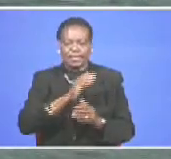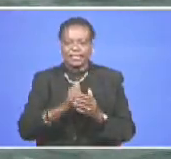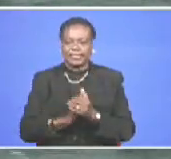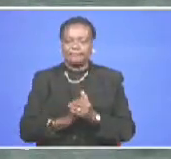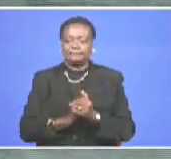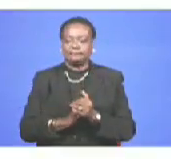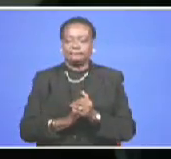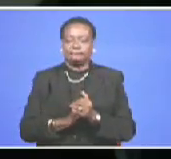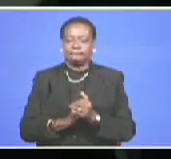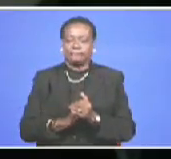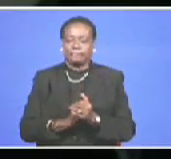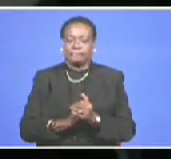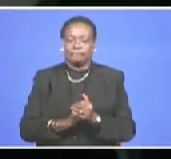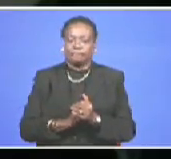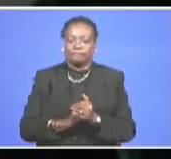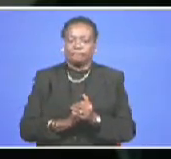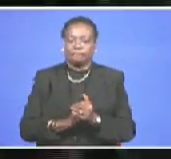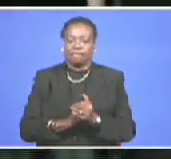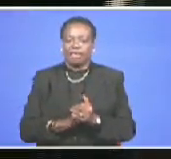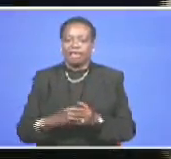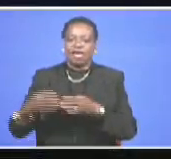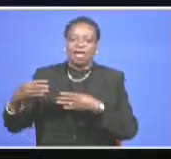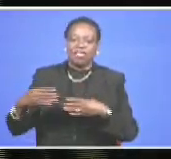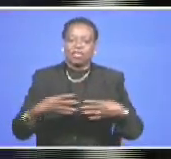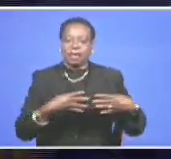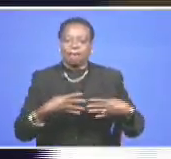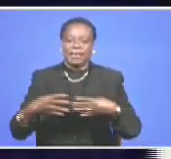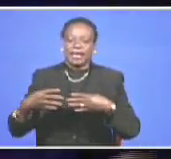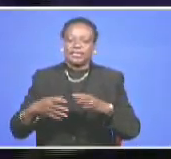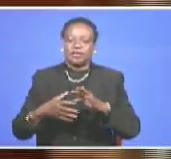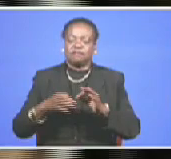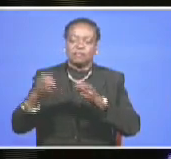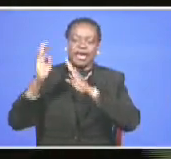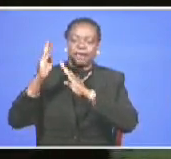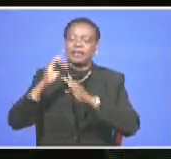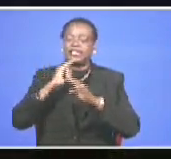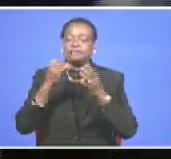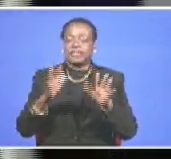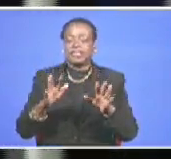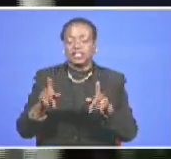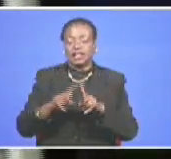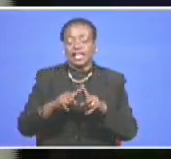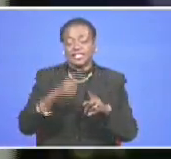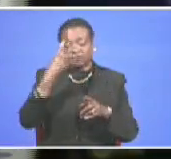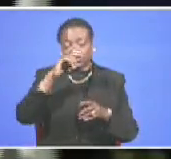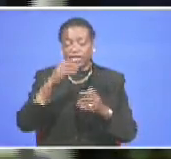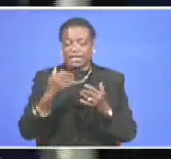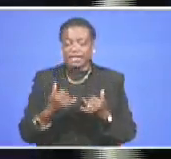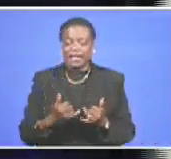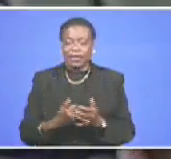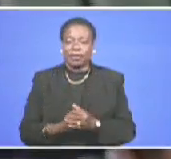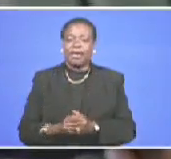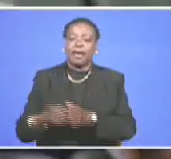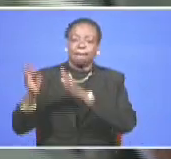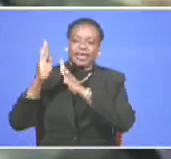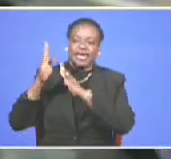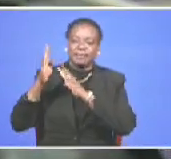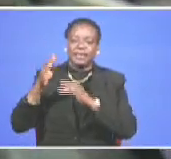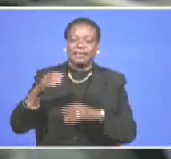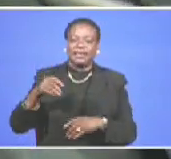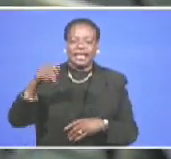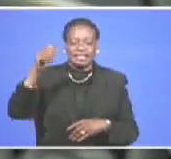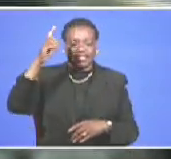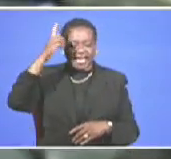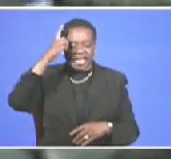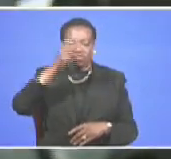Sports. Well, the Battle of the Bahamians is over, at least for now. The feature matchup on Thursday that pitted Bahamians DeAndre Ayton and Buddy Hield